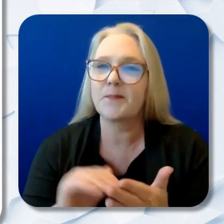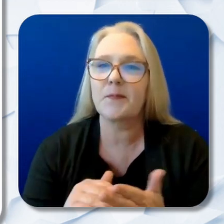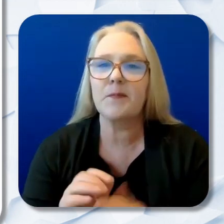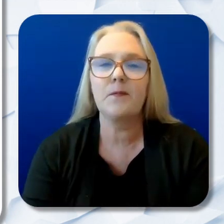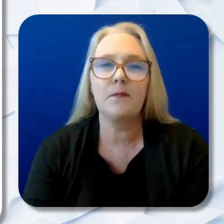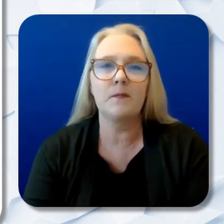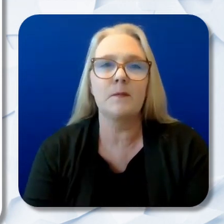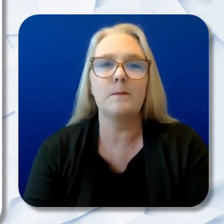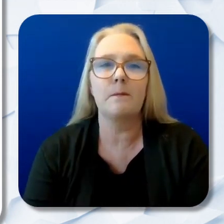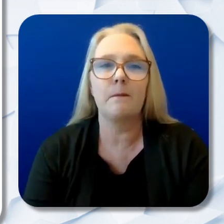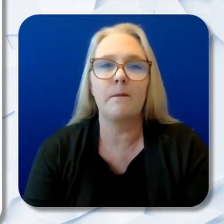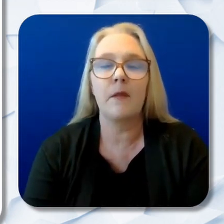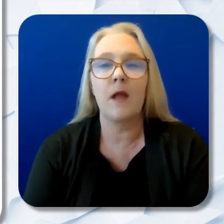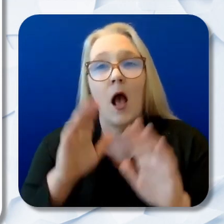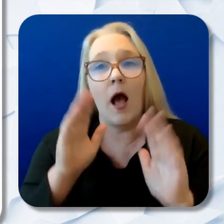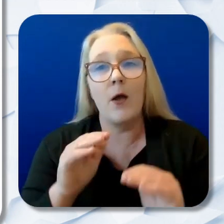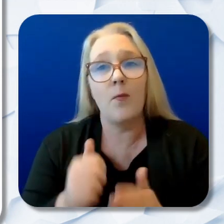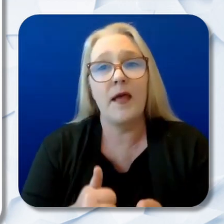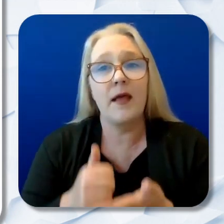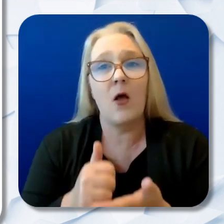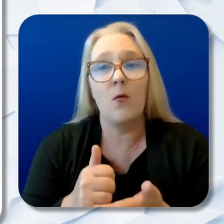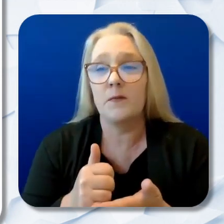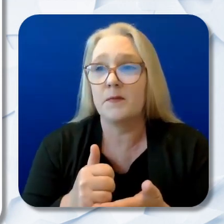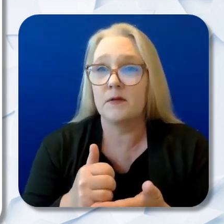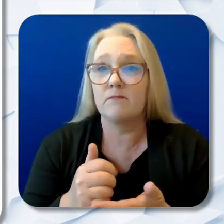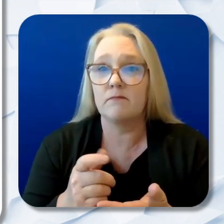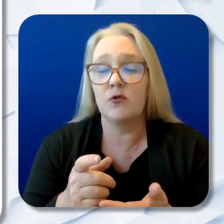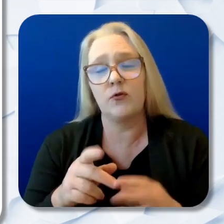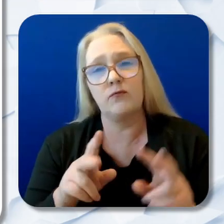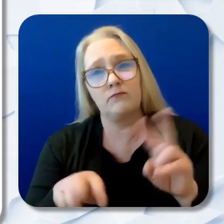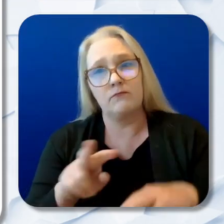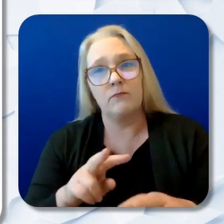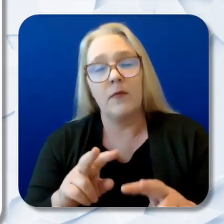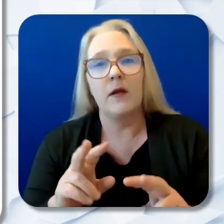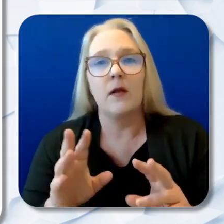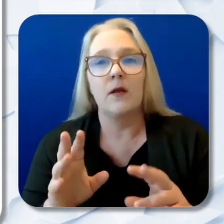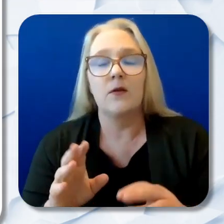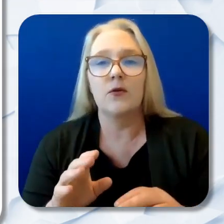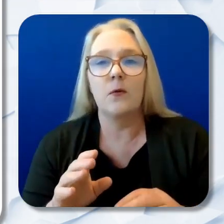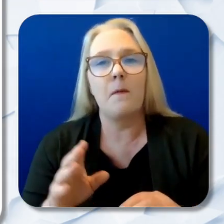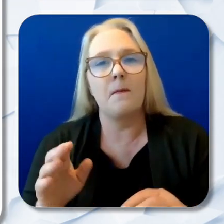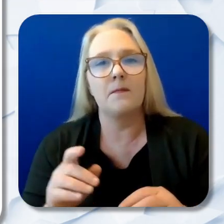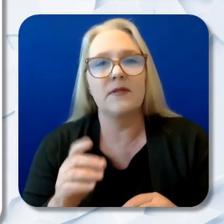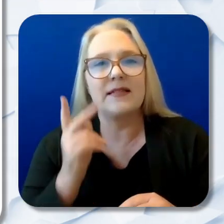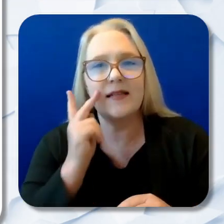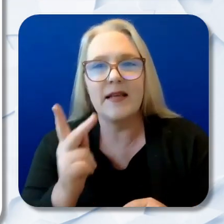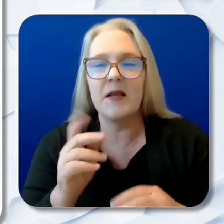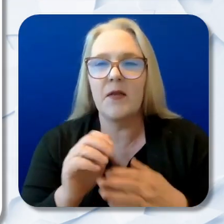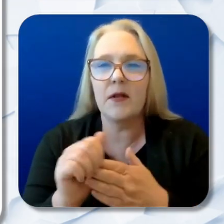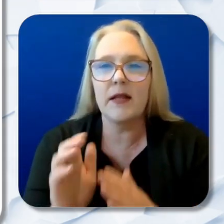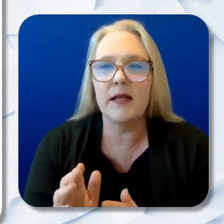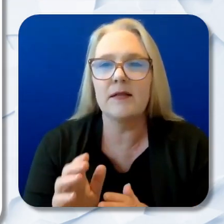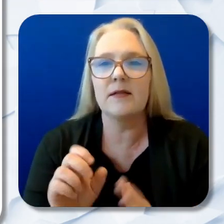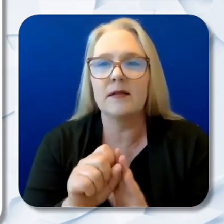Elizabeth. So I hope it was helpful for everyone to be able to virtually meet the statewide and regional leads and learn